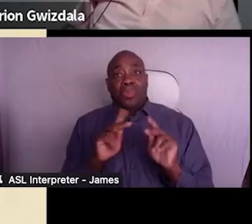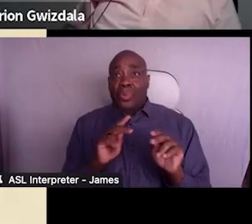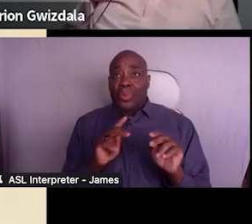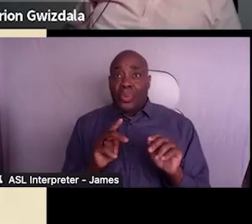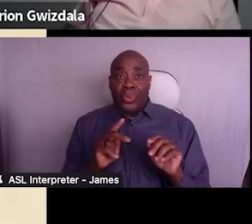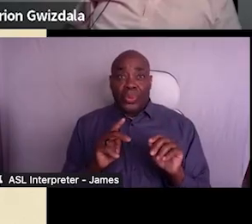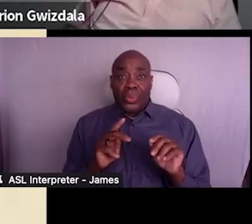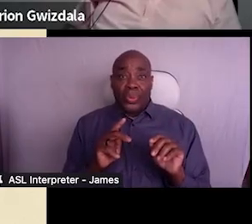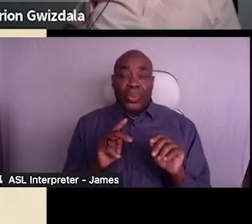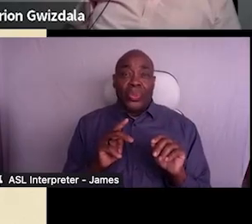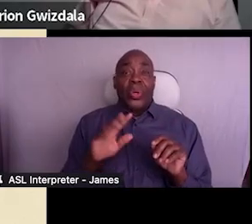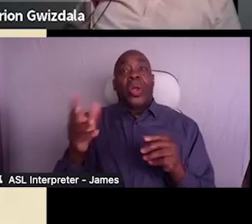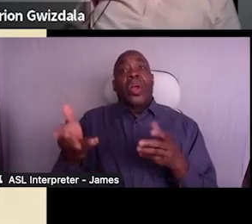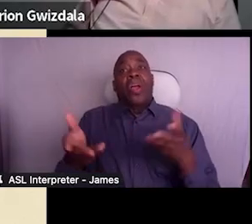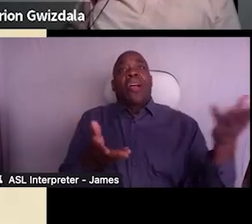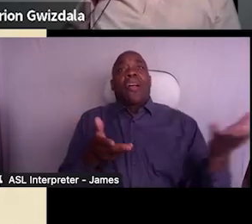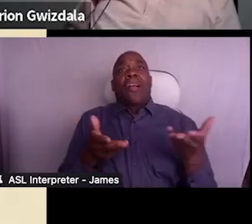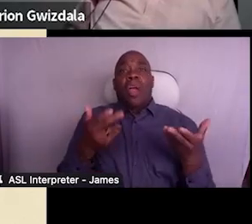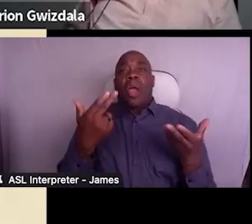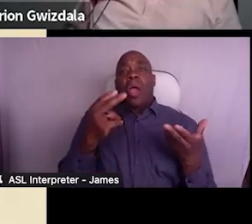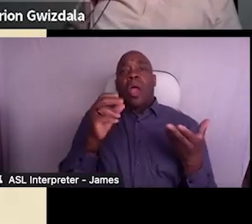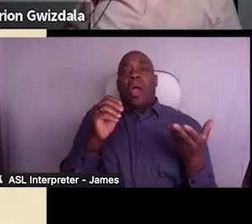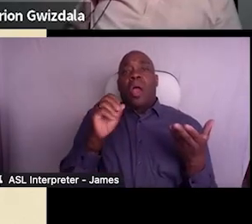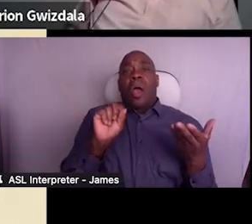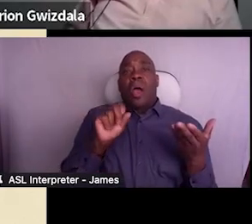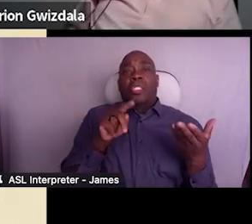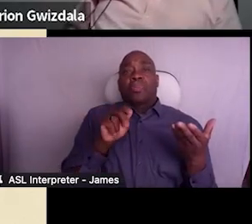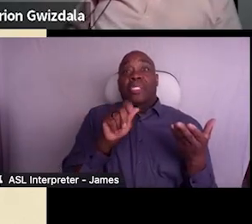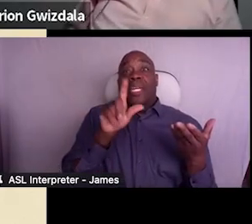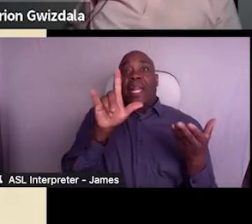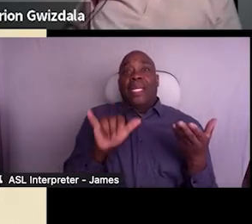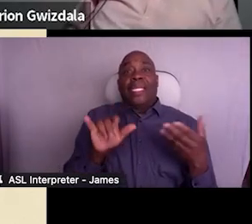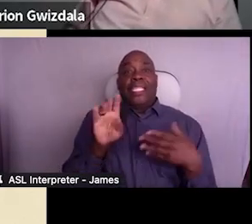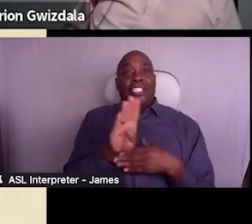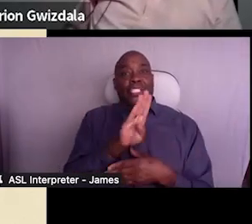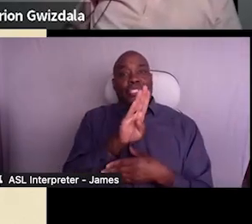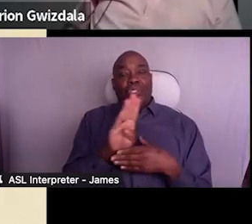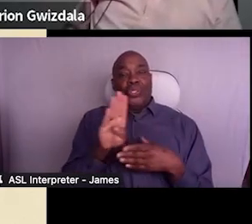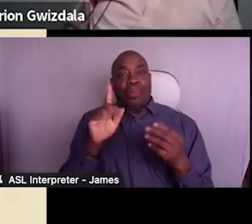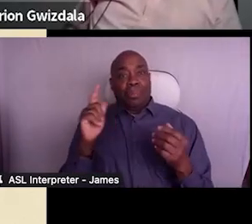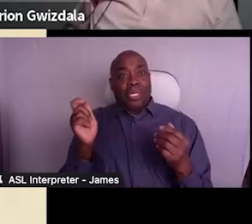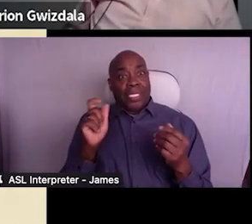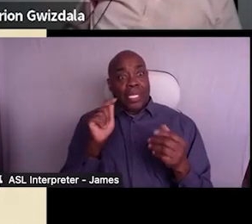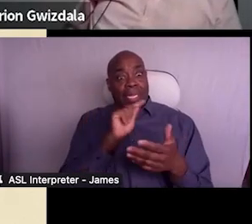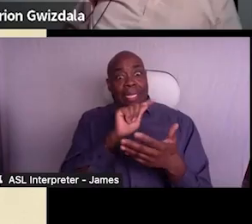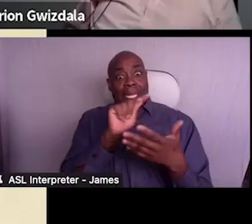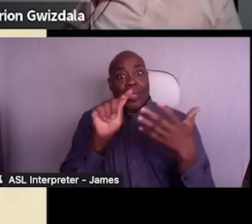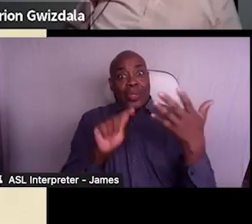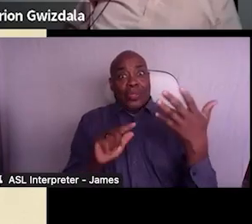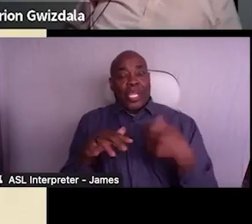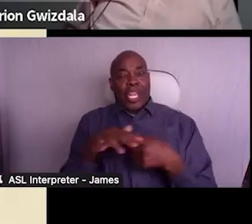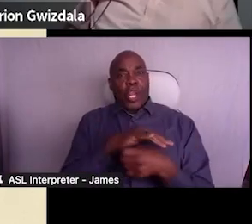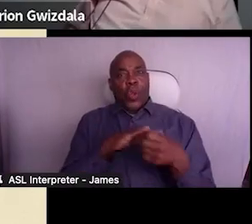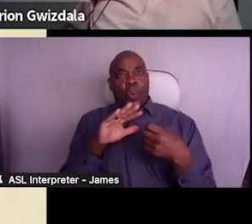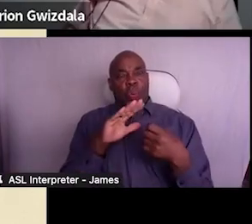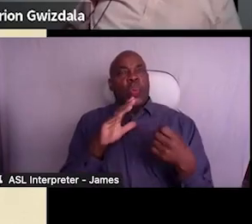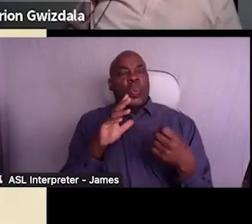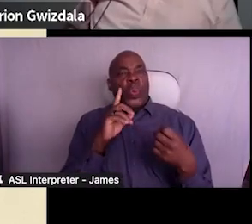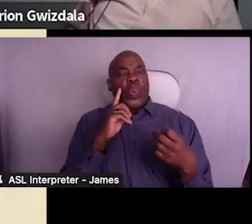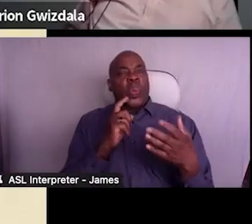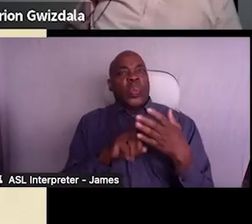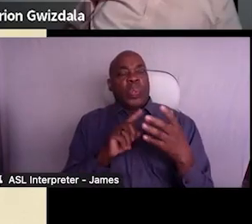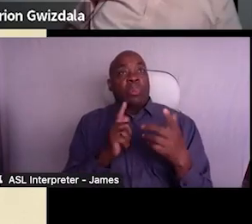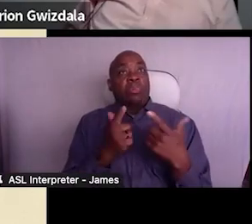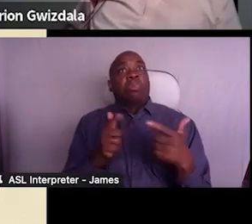the hospitality industries, because those are the areas that we find the biggest challenges,